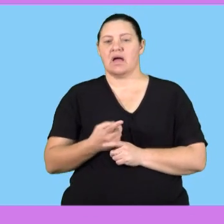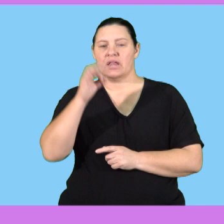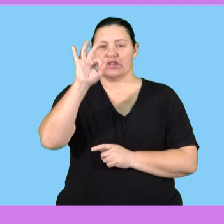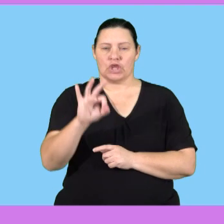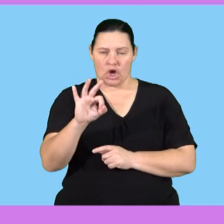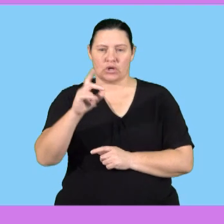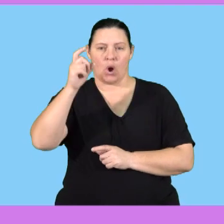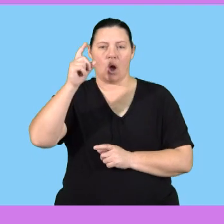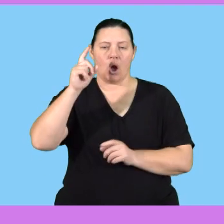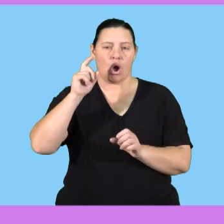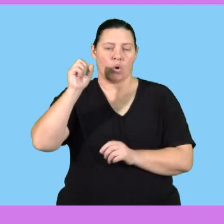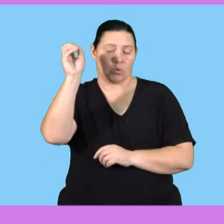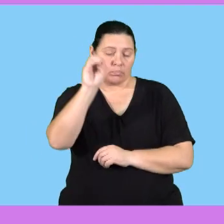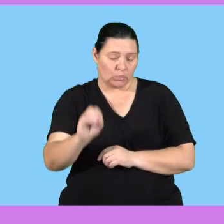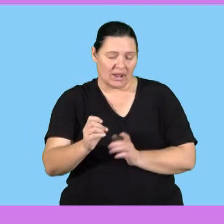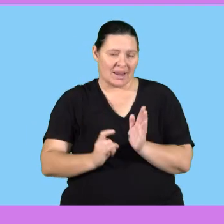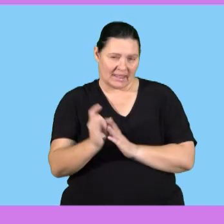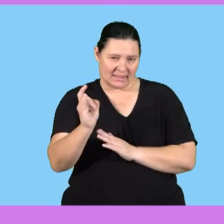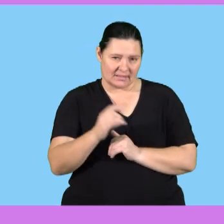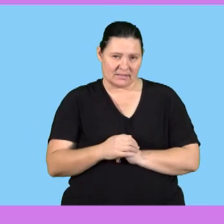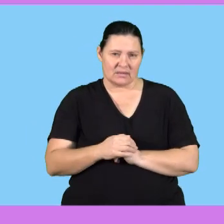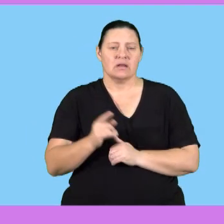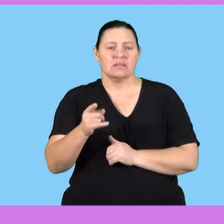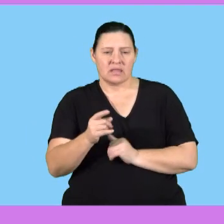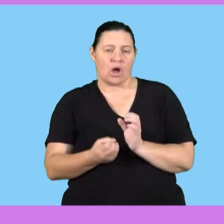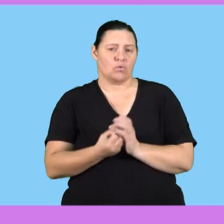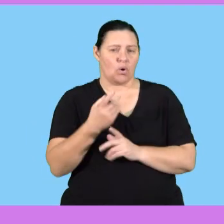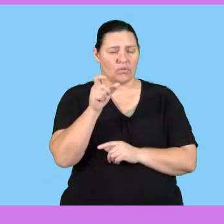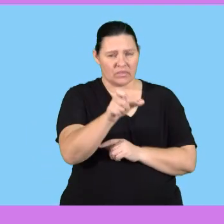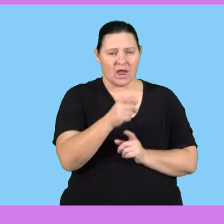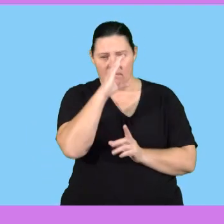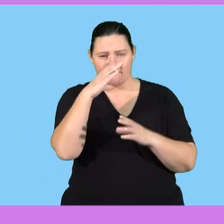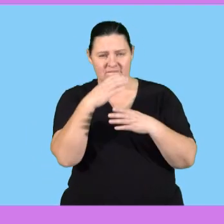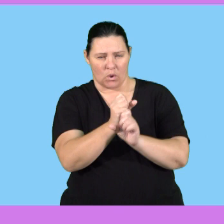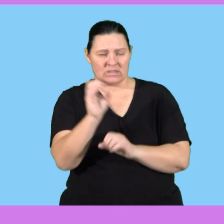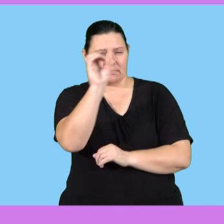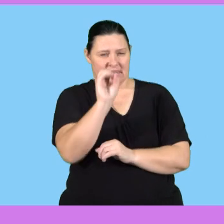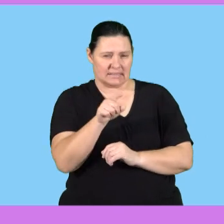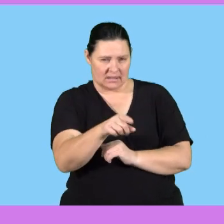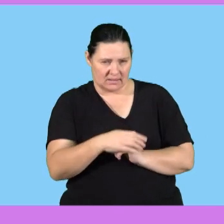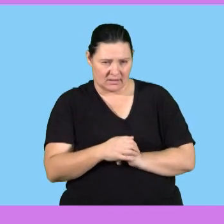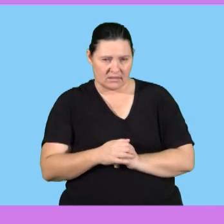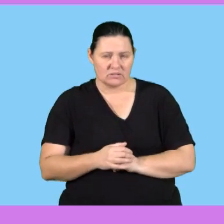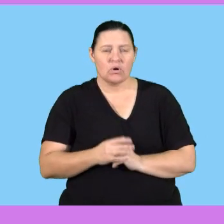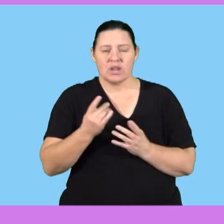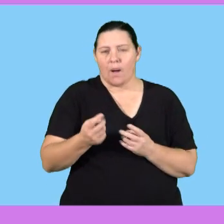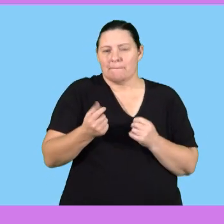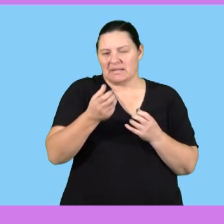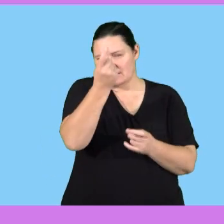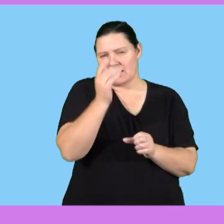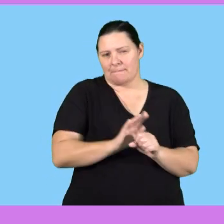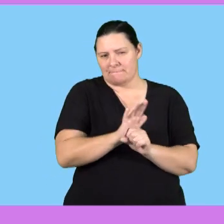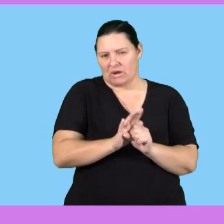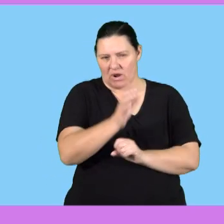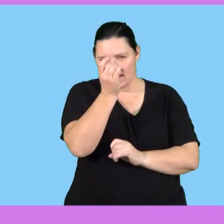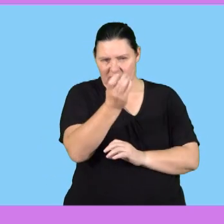centimeters. Now please note, here we work with a growth chart and we basically focus on percentiles, right? So now just a